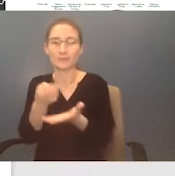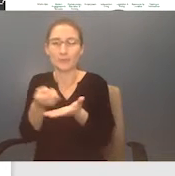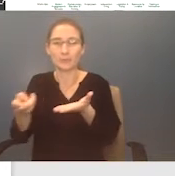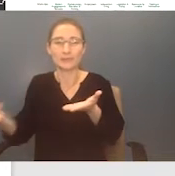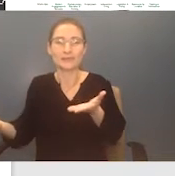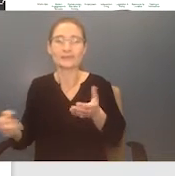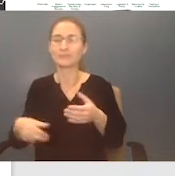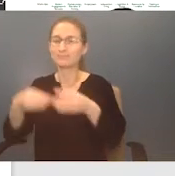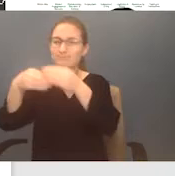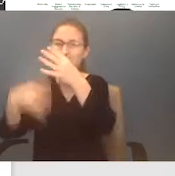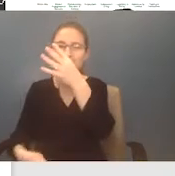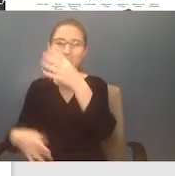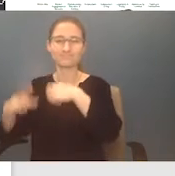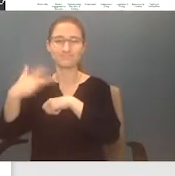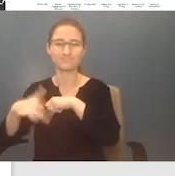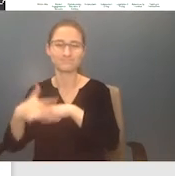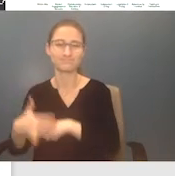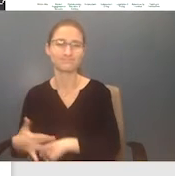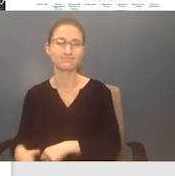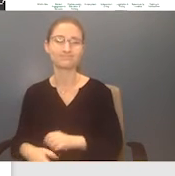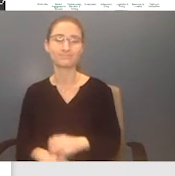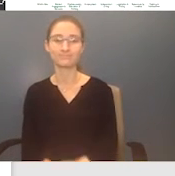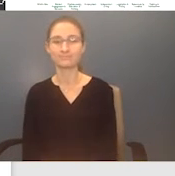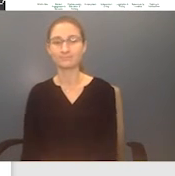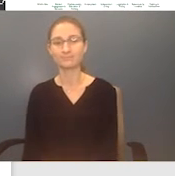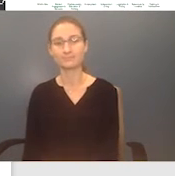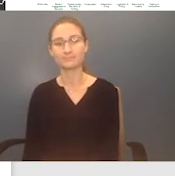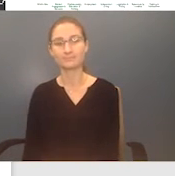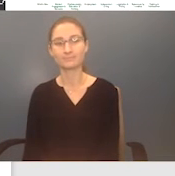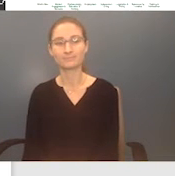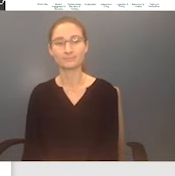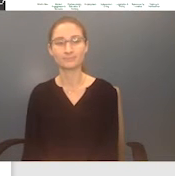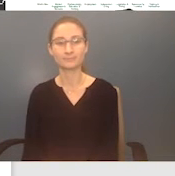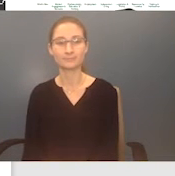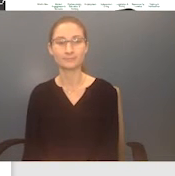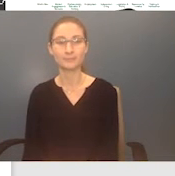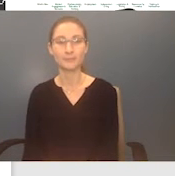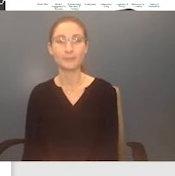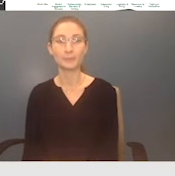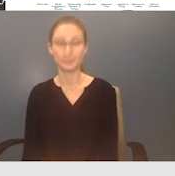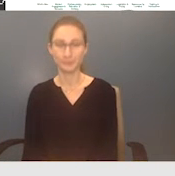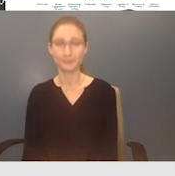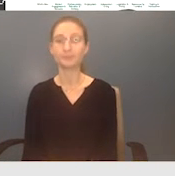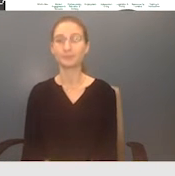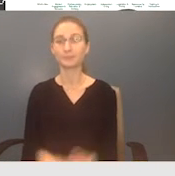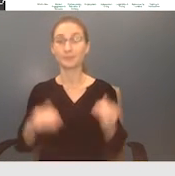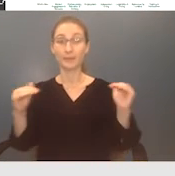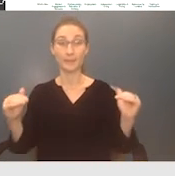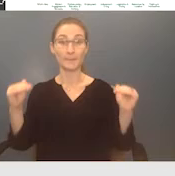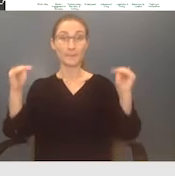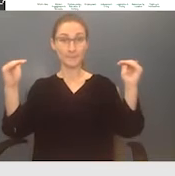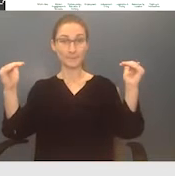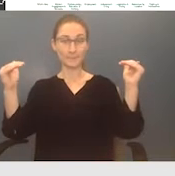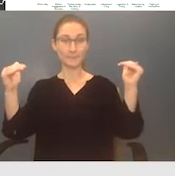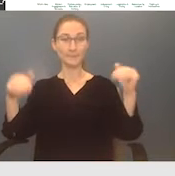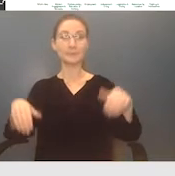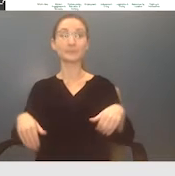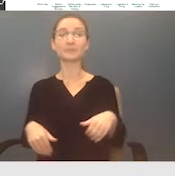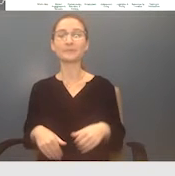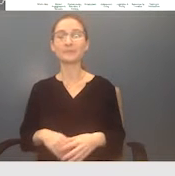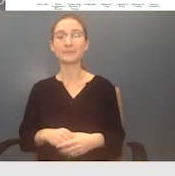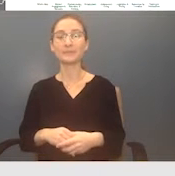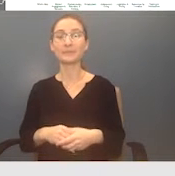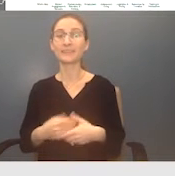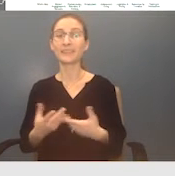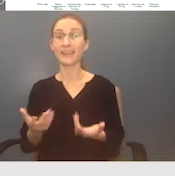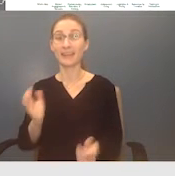for self-determination, all kinds of resources related to that. So that is available for you. And then we're